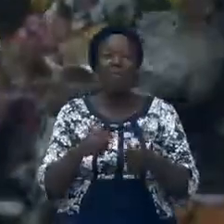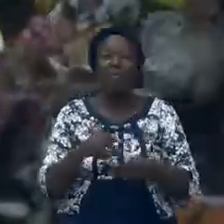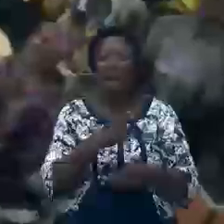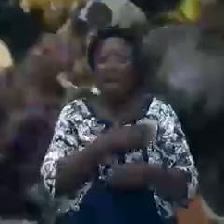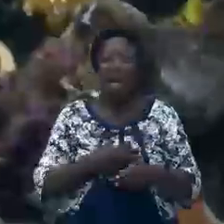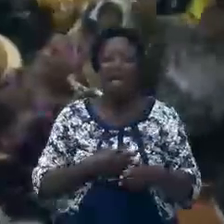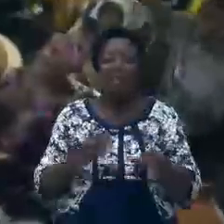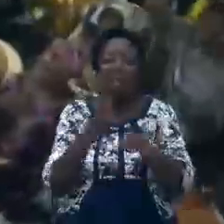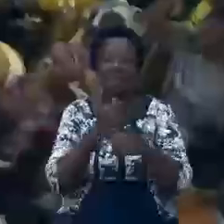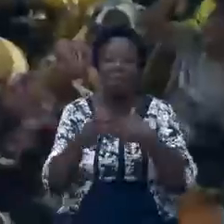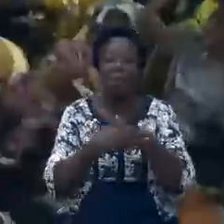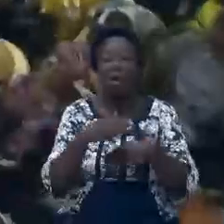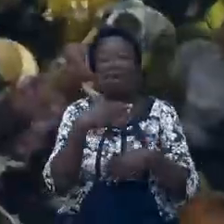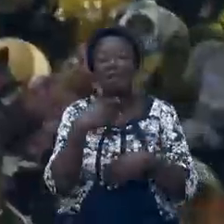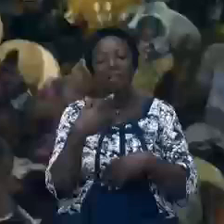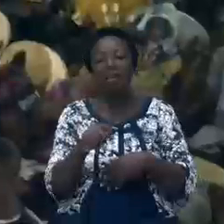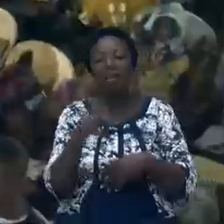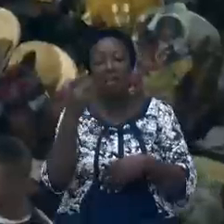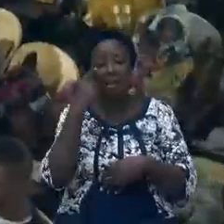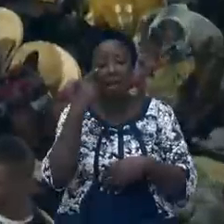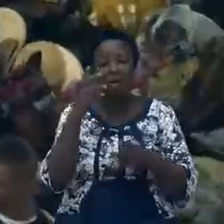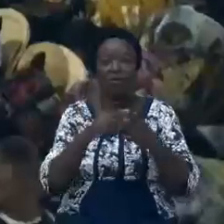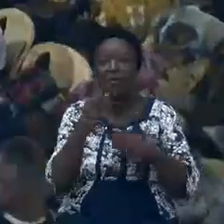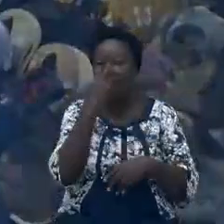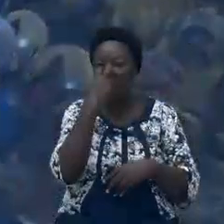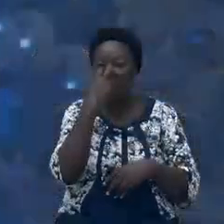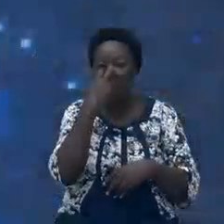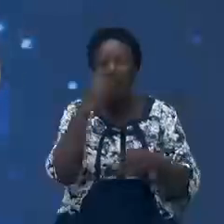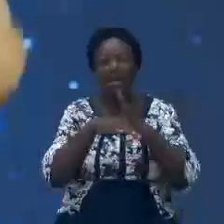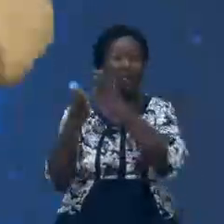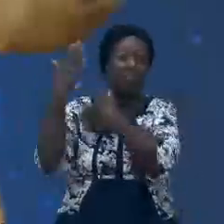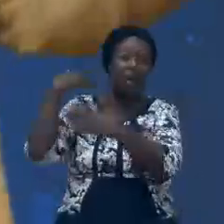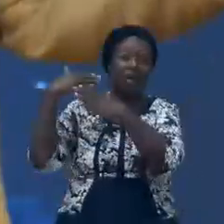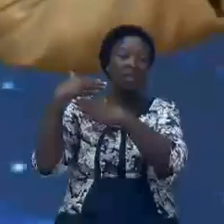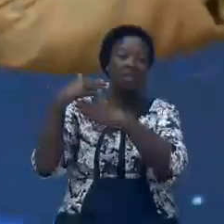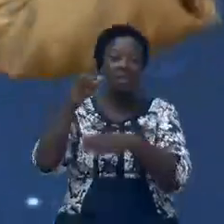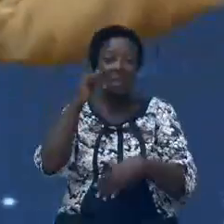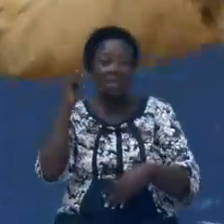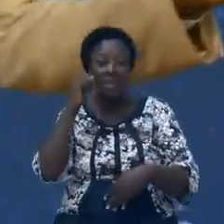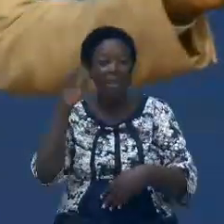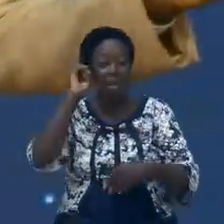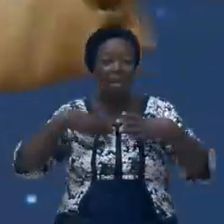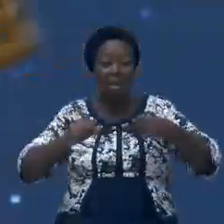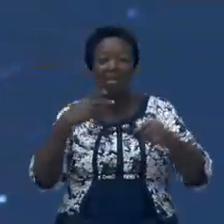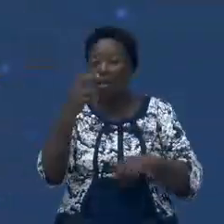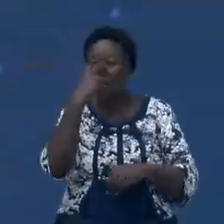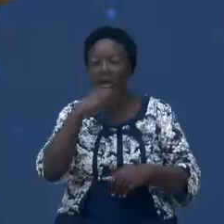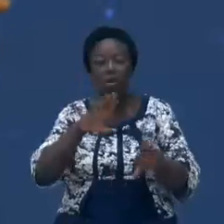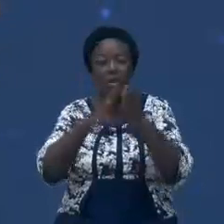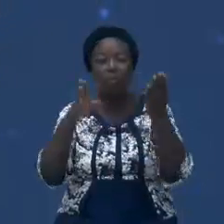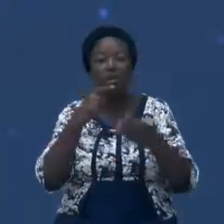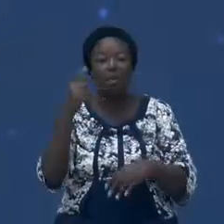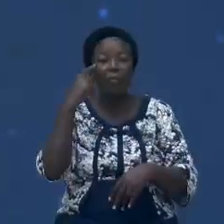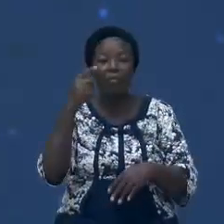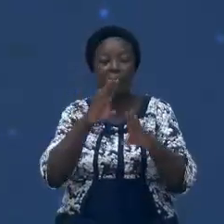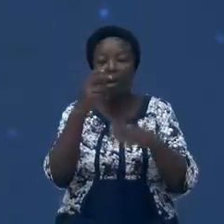Jesus' name. And the recovering of sight to the blind. In the past, yesterday, he healed